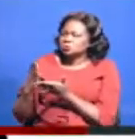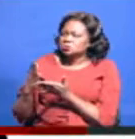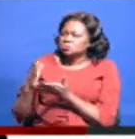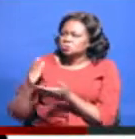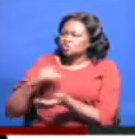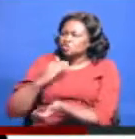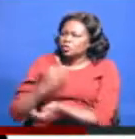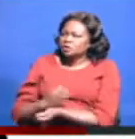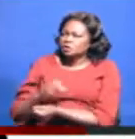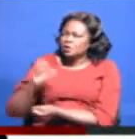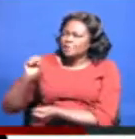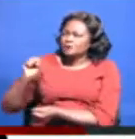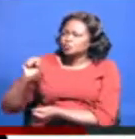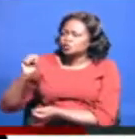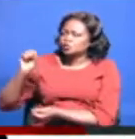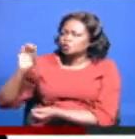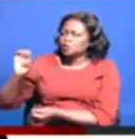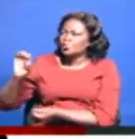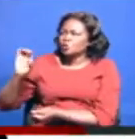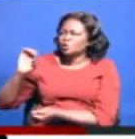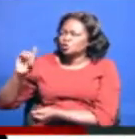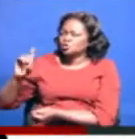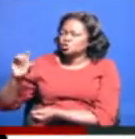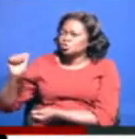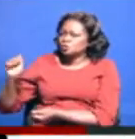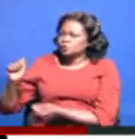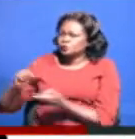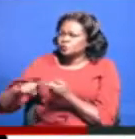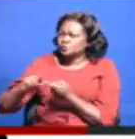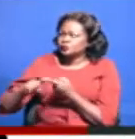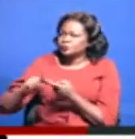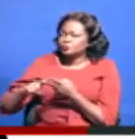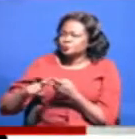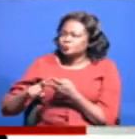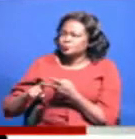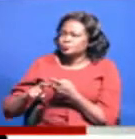authority. Mm-hmm. And there's another one, not the special,